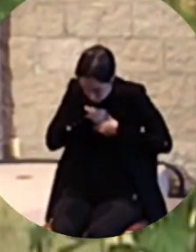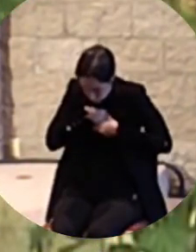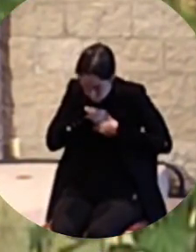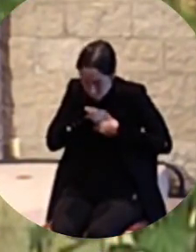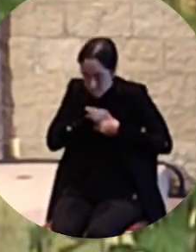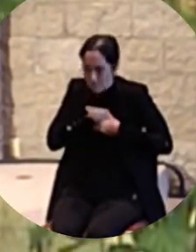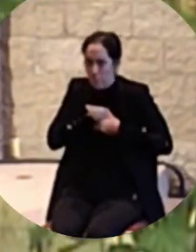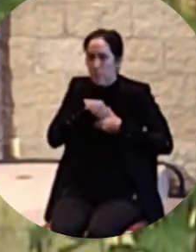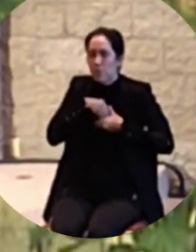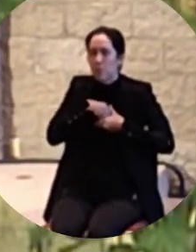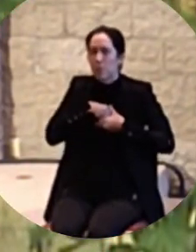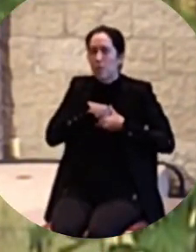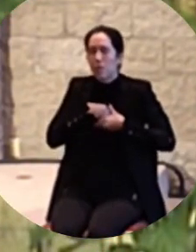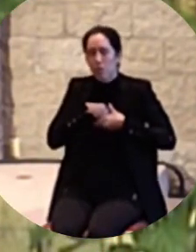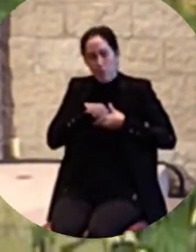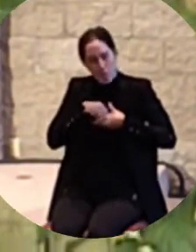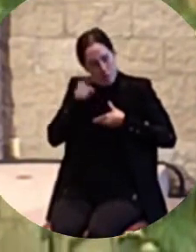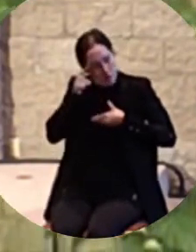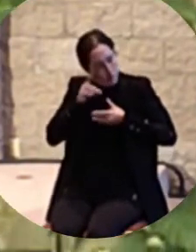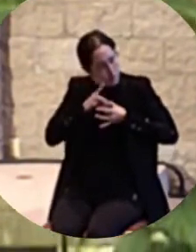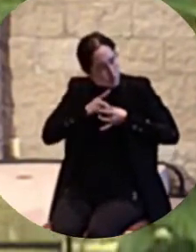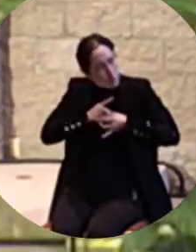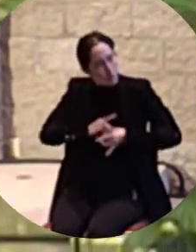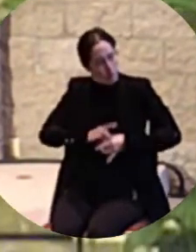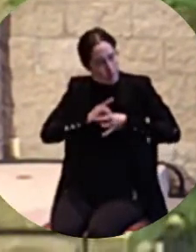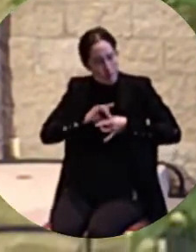Inward to that place that only you can go.